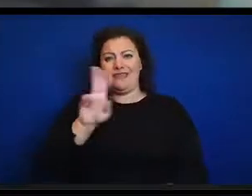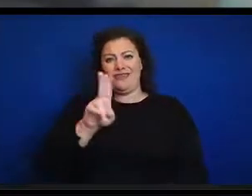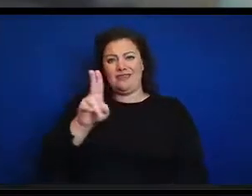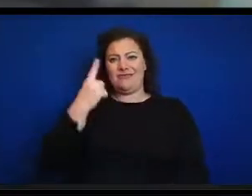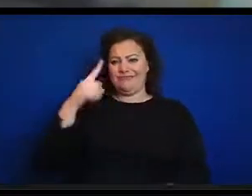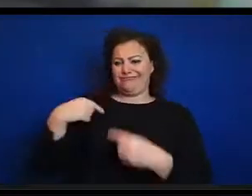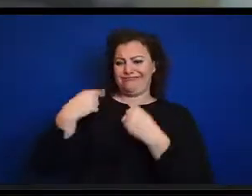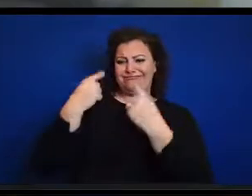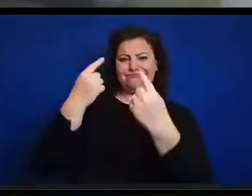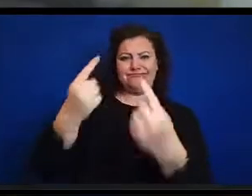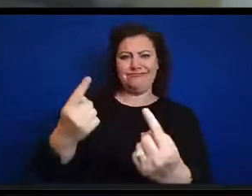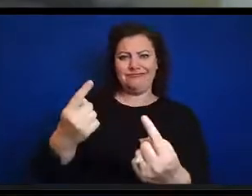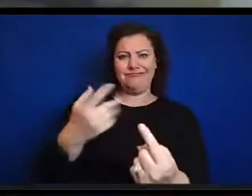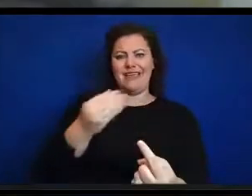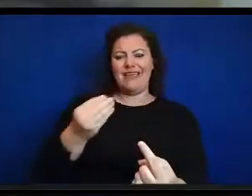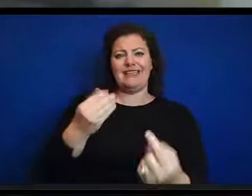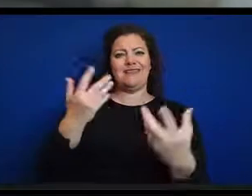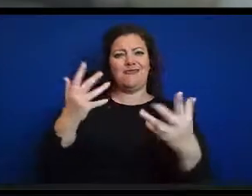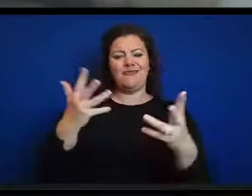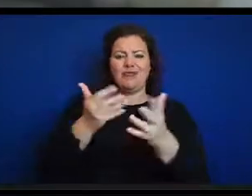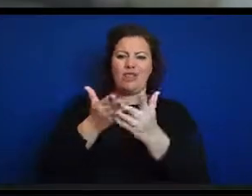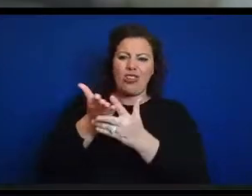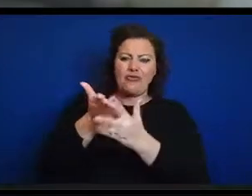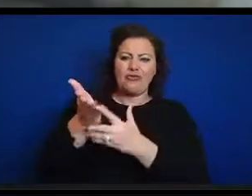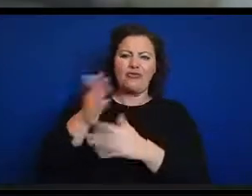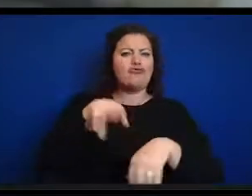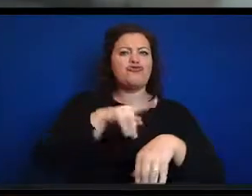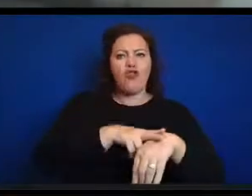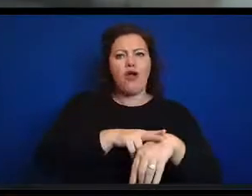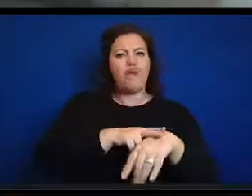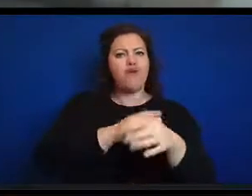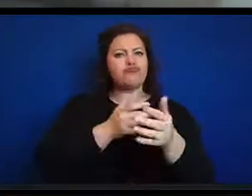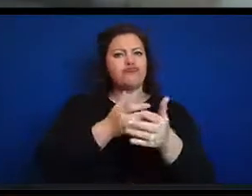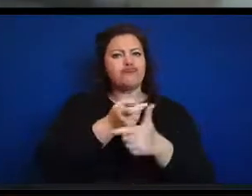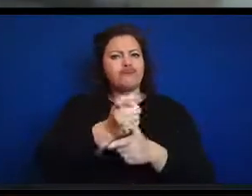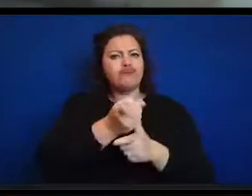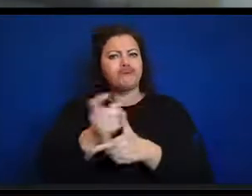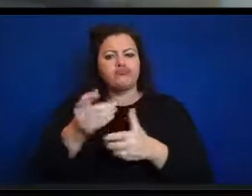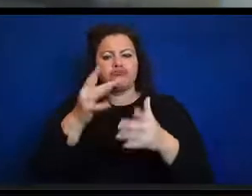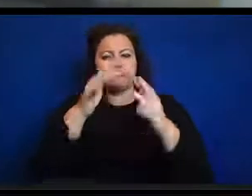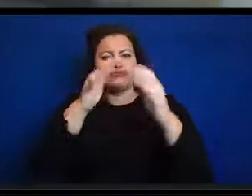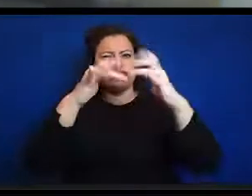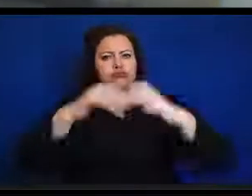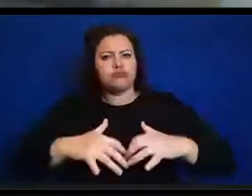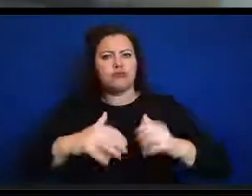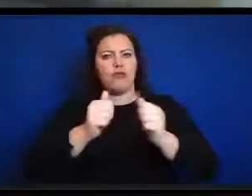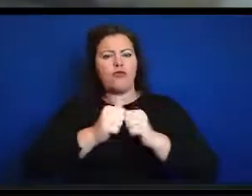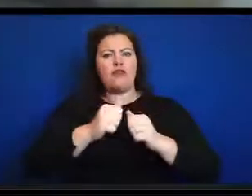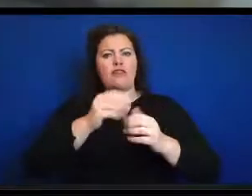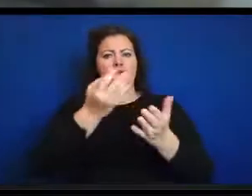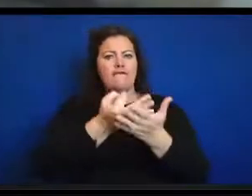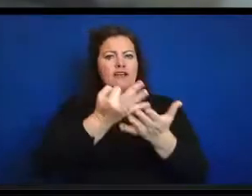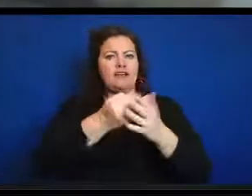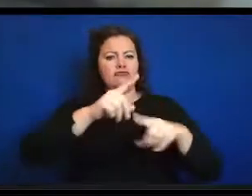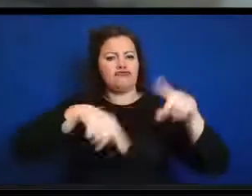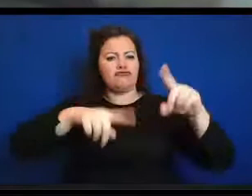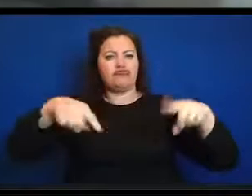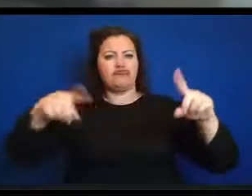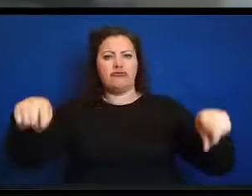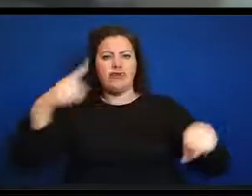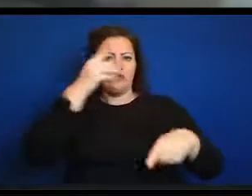was weathered many years of normal wear and tear with fluctuating levels of funding for maintenance and